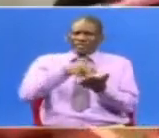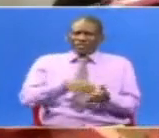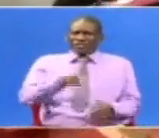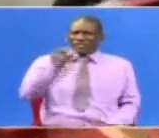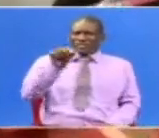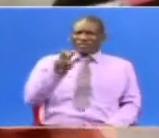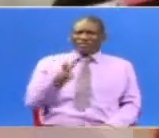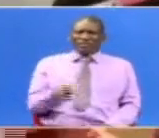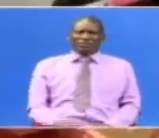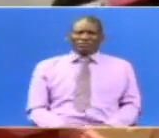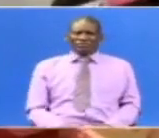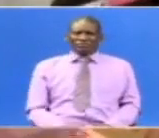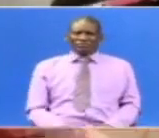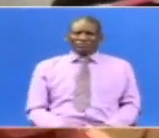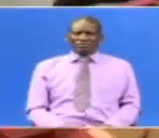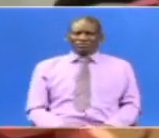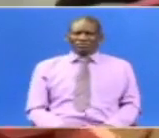NTV.